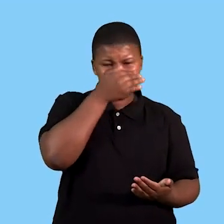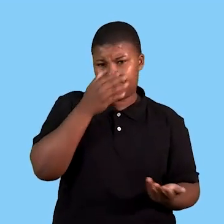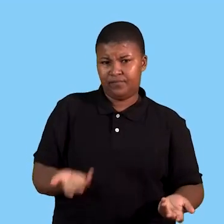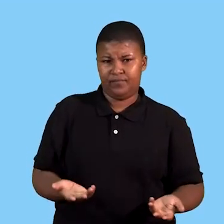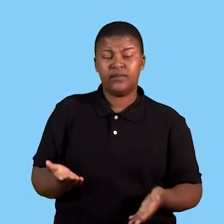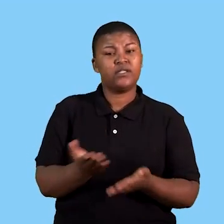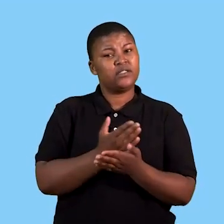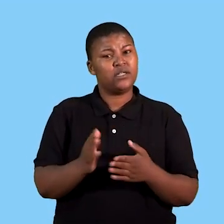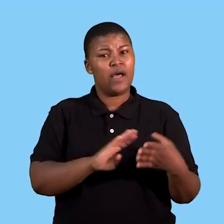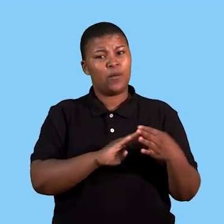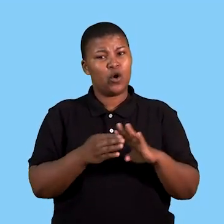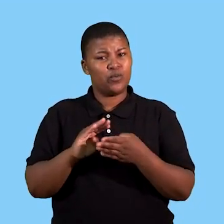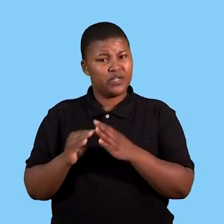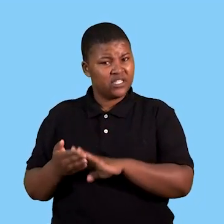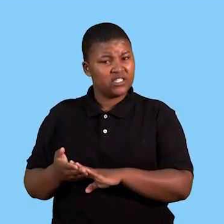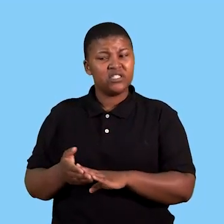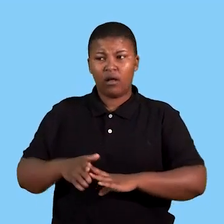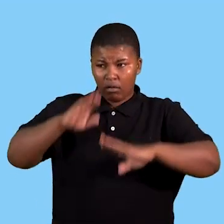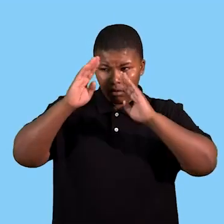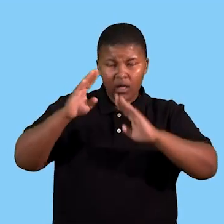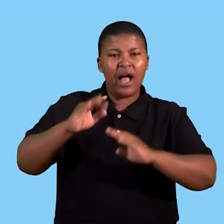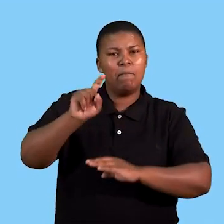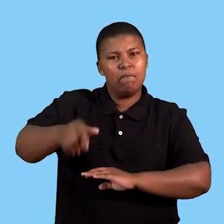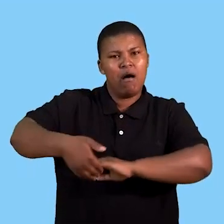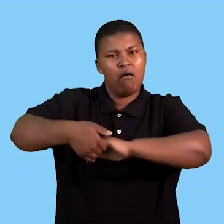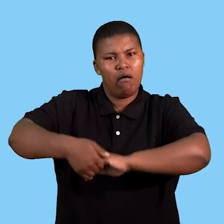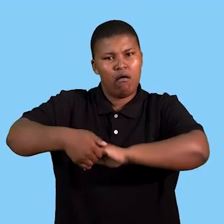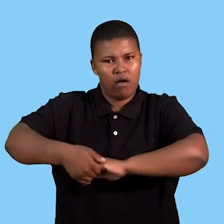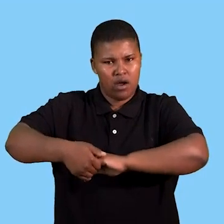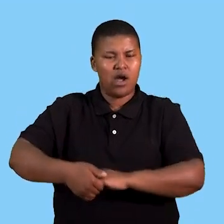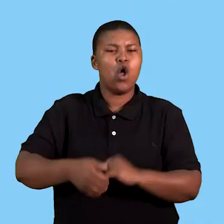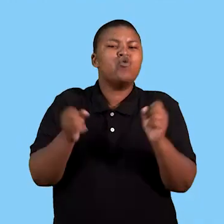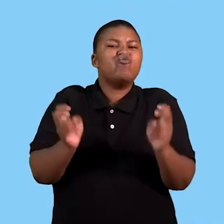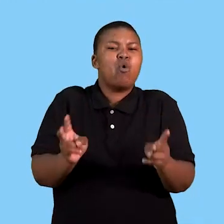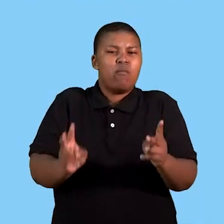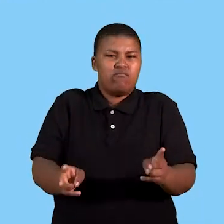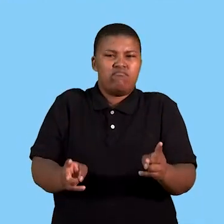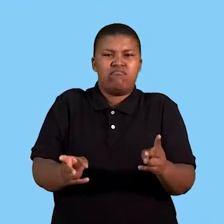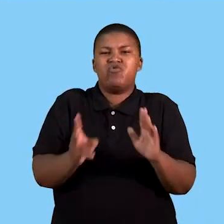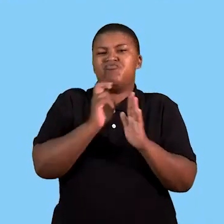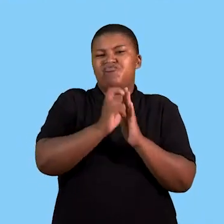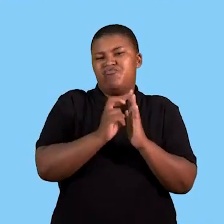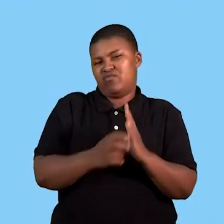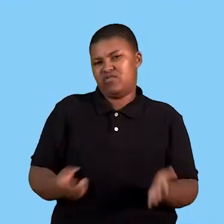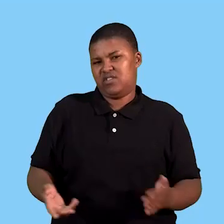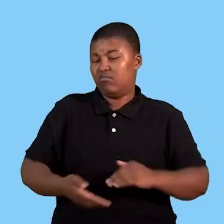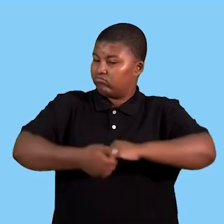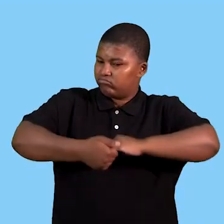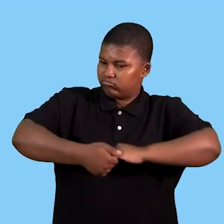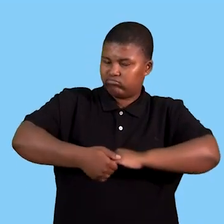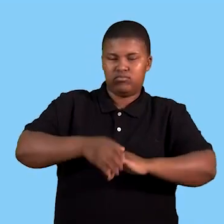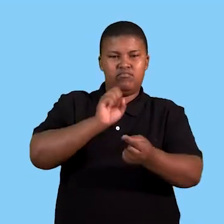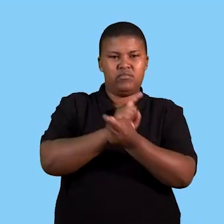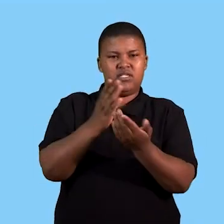Or some communities believe in shaking hands when you greet somebody. So this is our norms. Let's say something